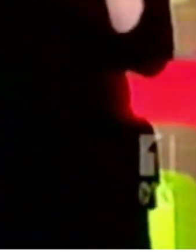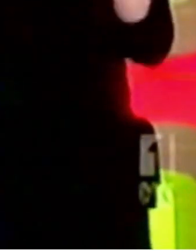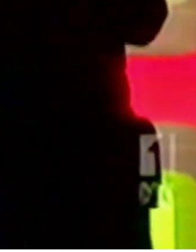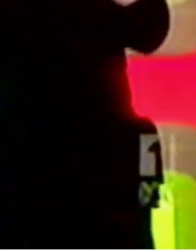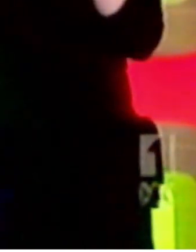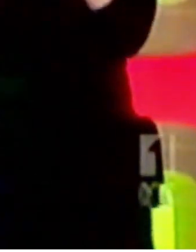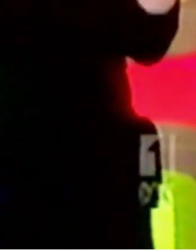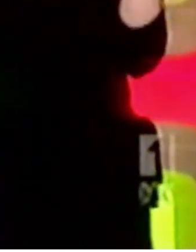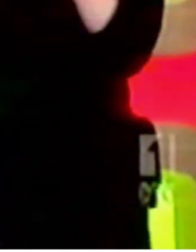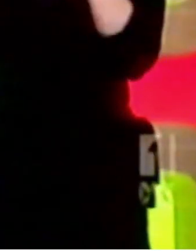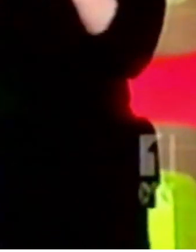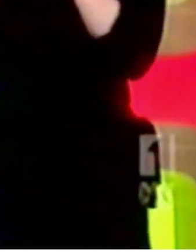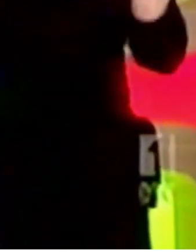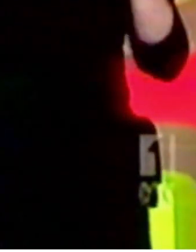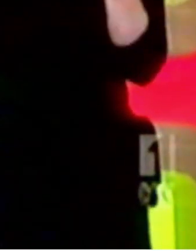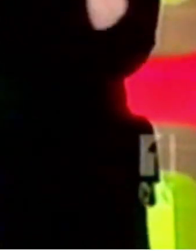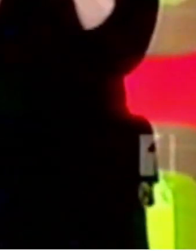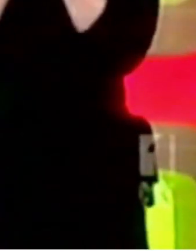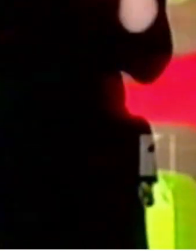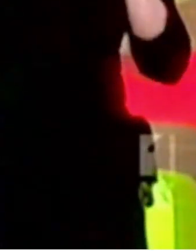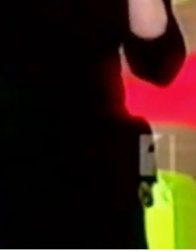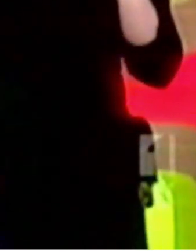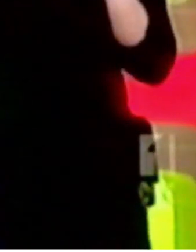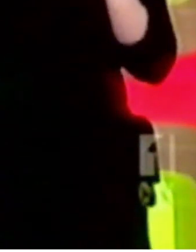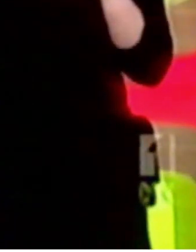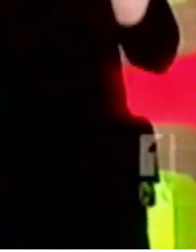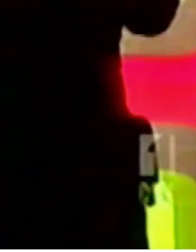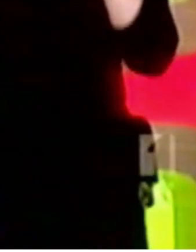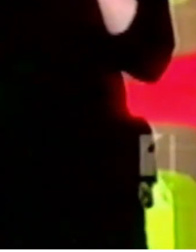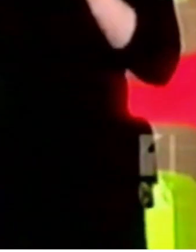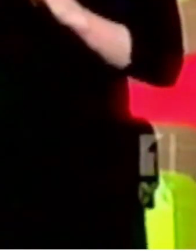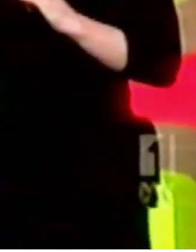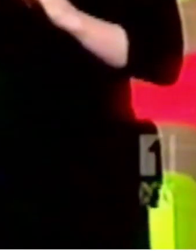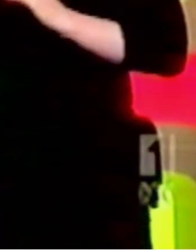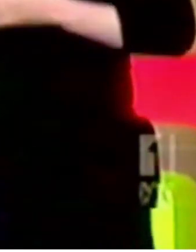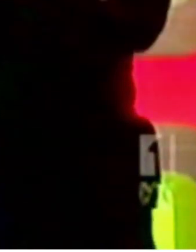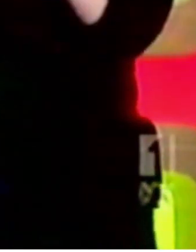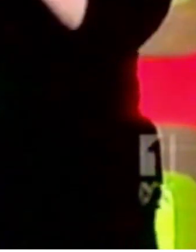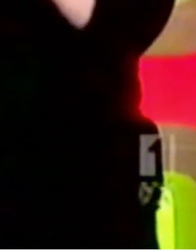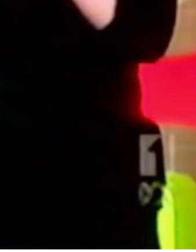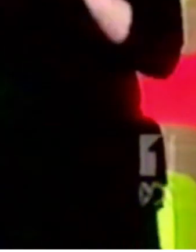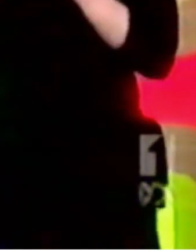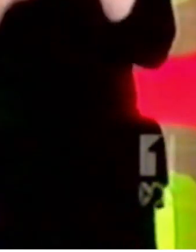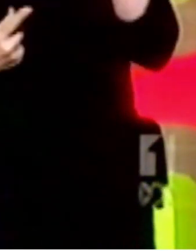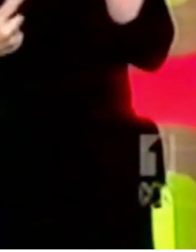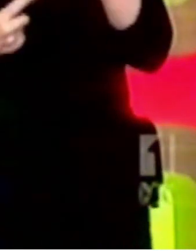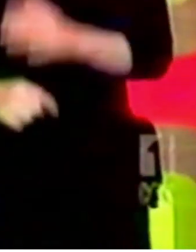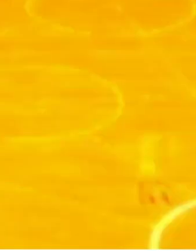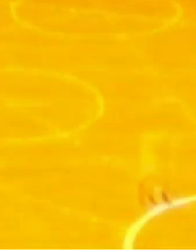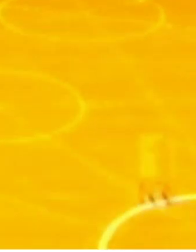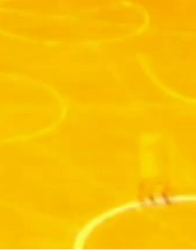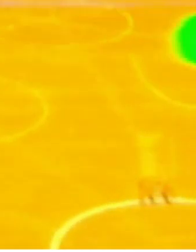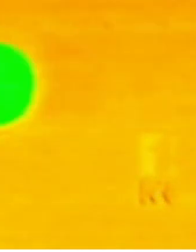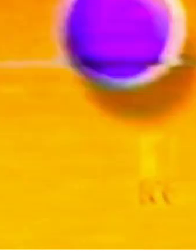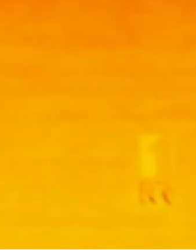no competition tonight, but we do have an expert panel of judges, all of whom know a lot about disability.